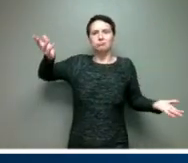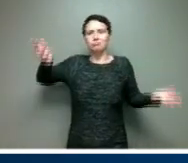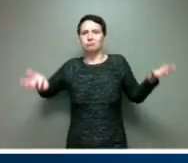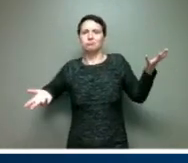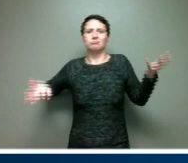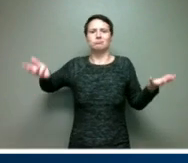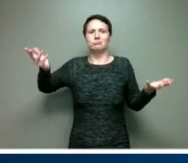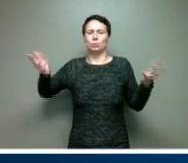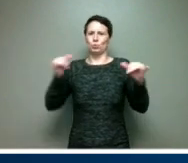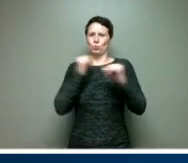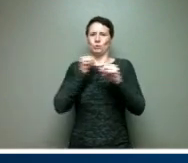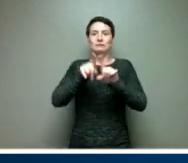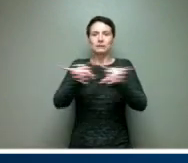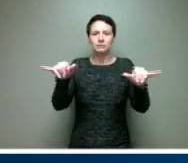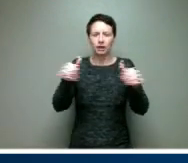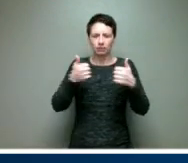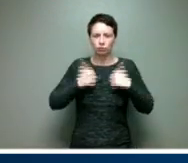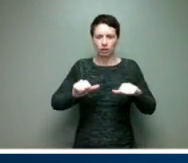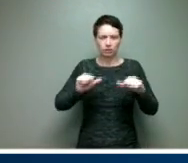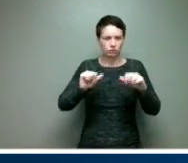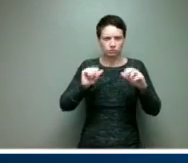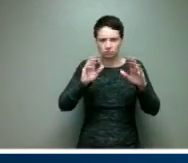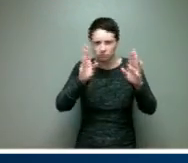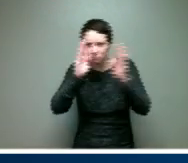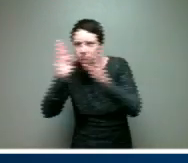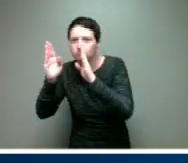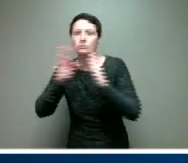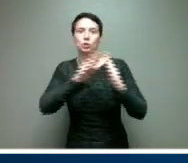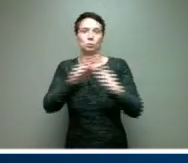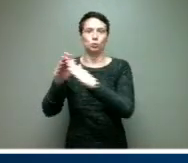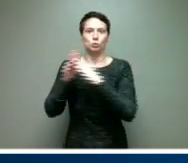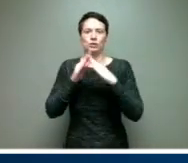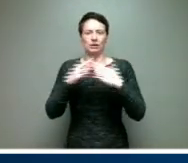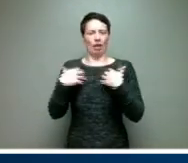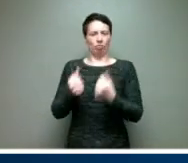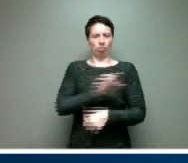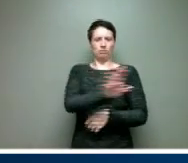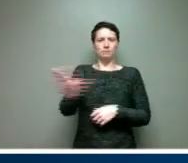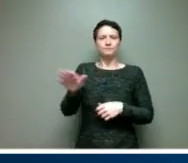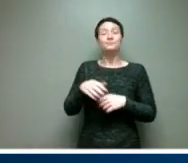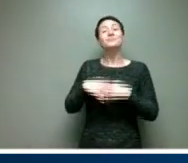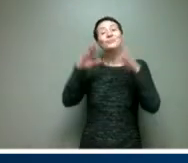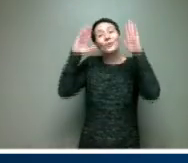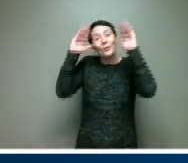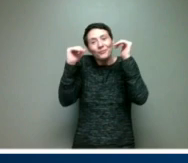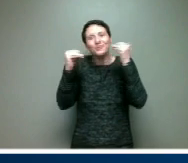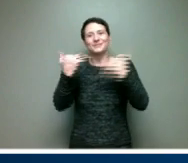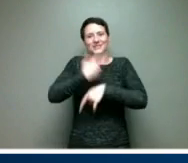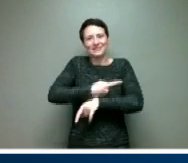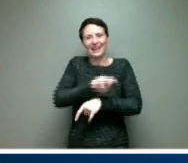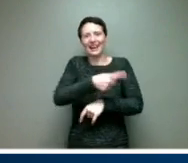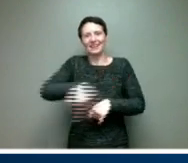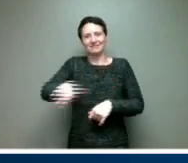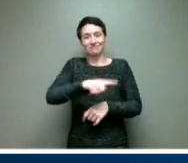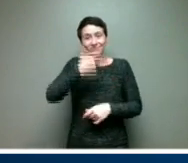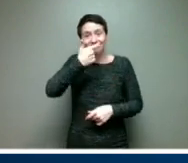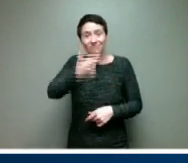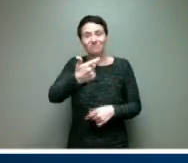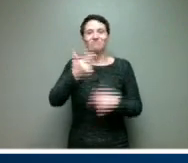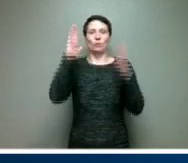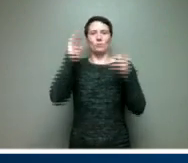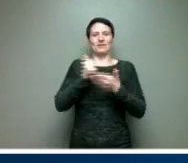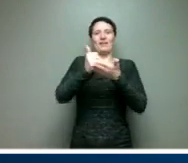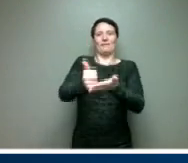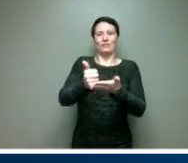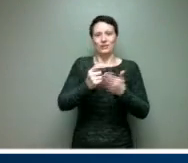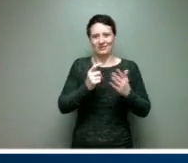healthy. So I hope this is a good conversation for folks who are joining us. And I'm going to talk a